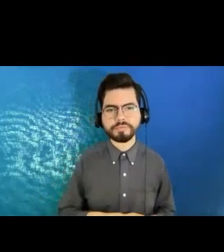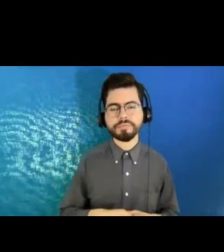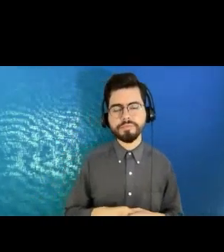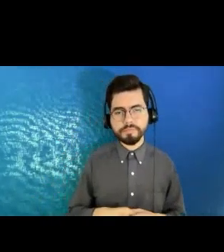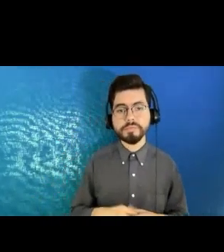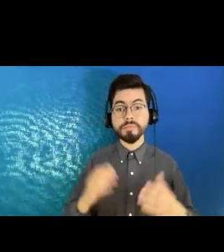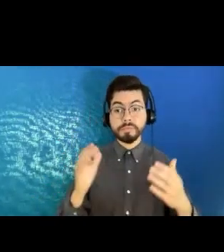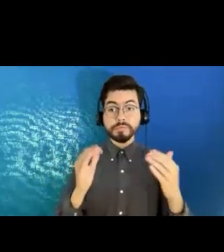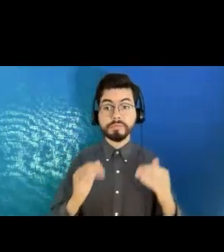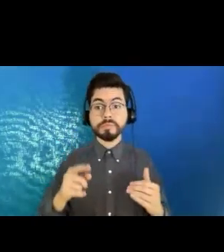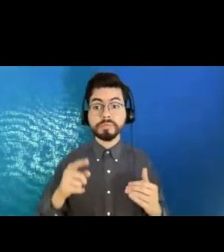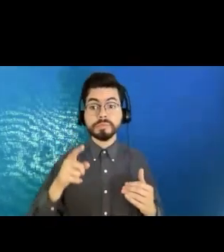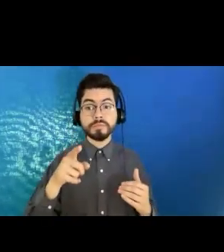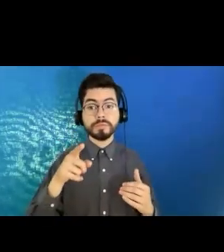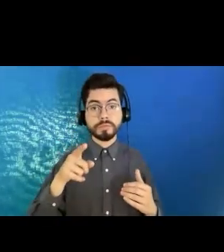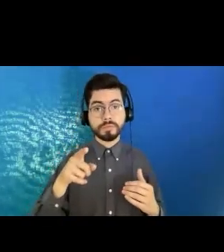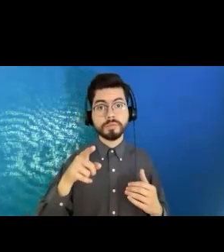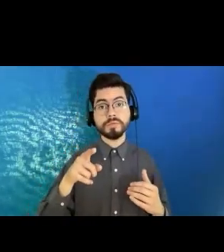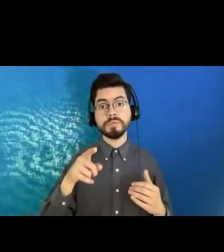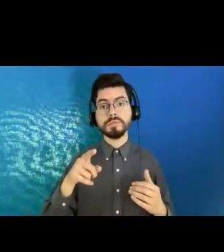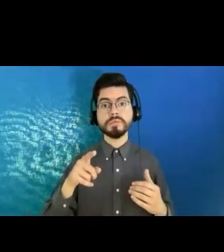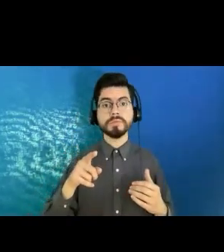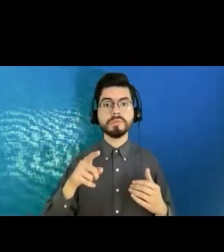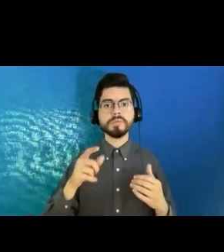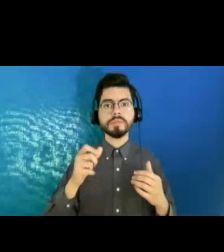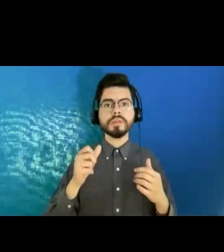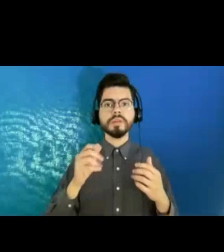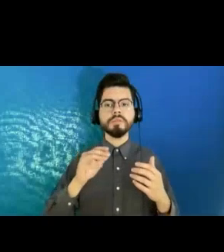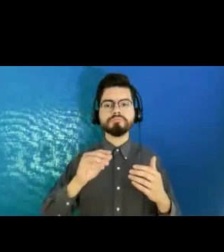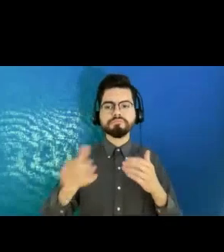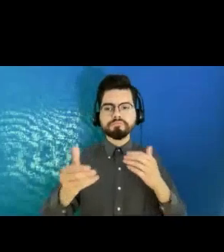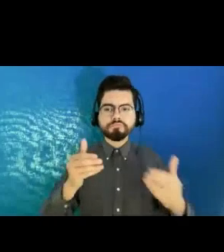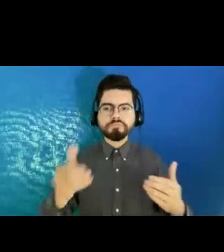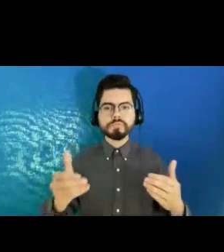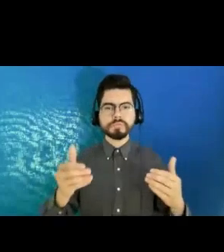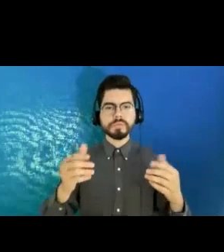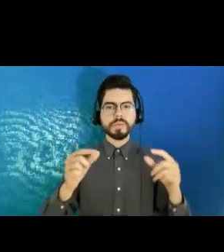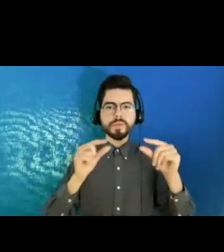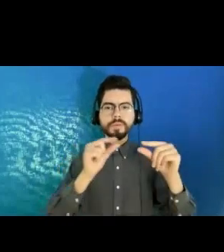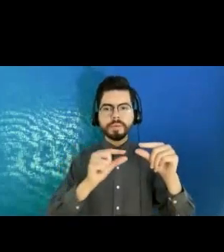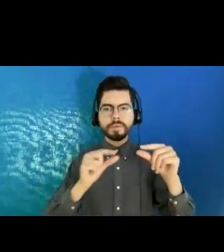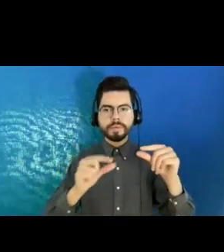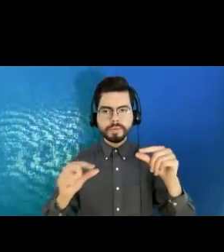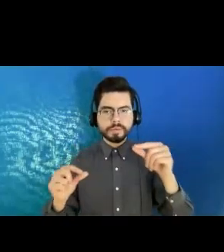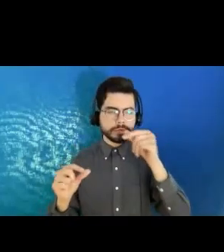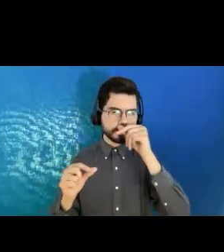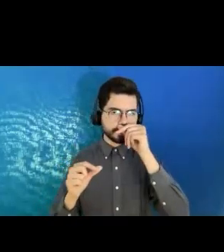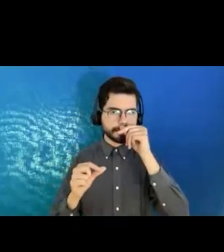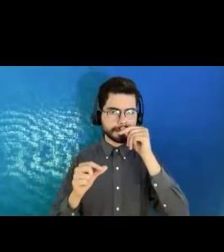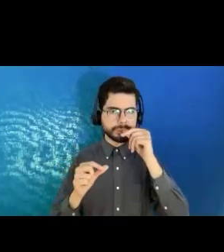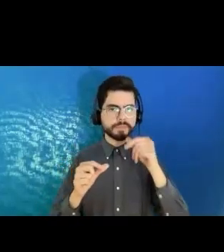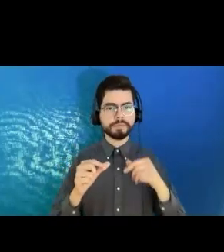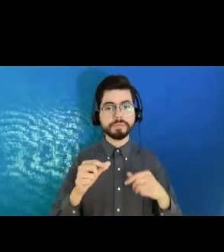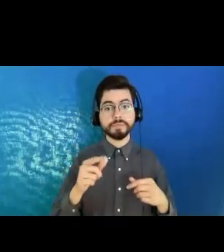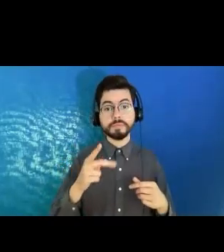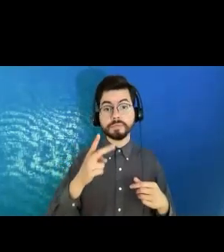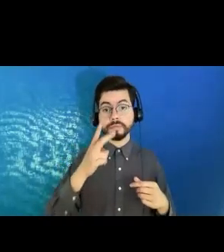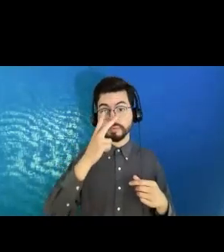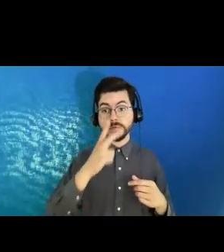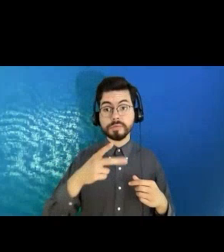a fatality bar graph here. So you can see back when the park was closing